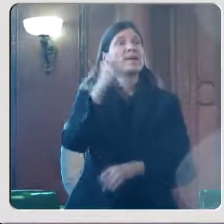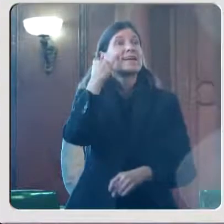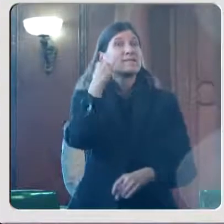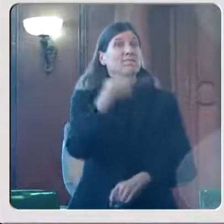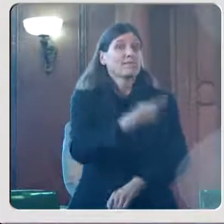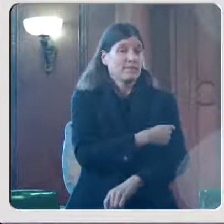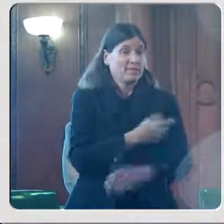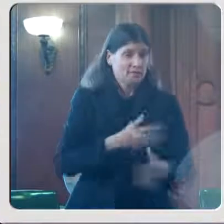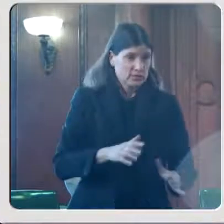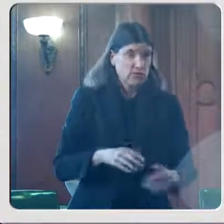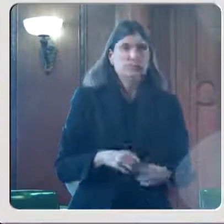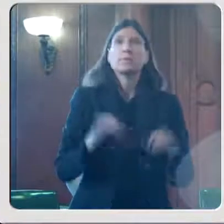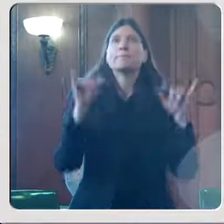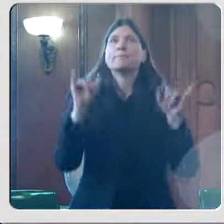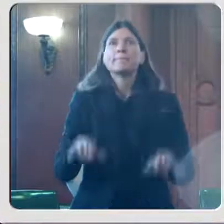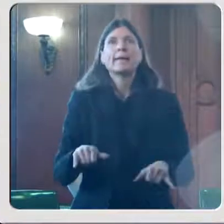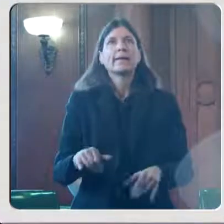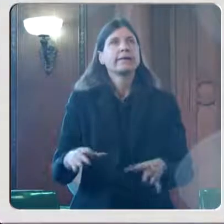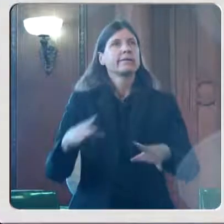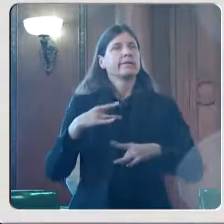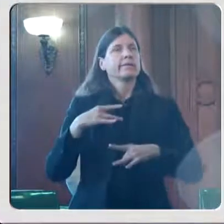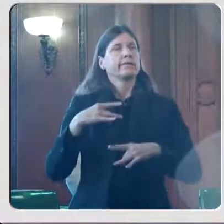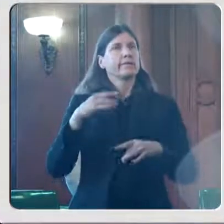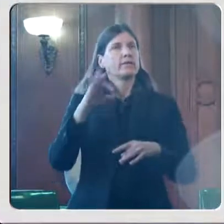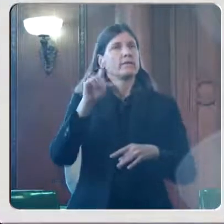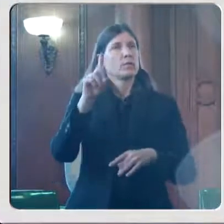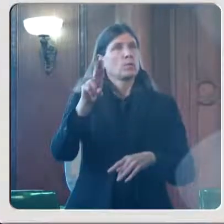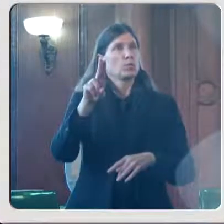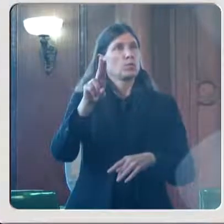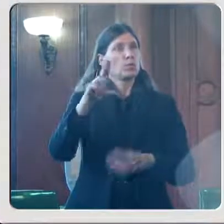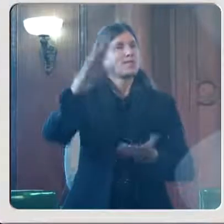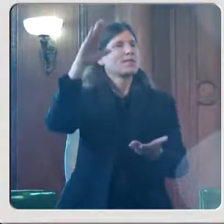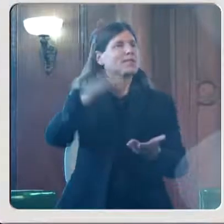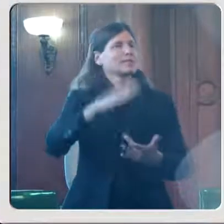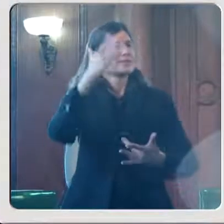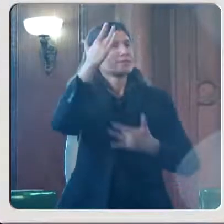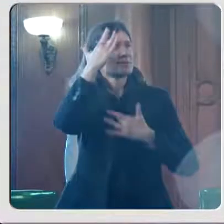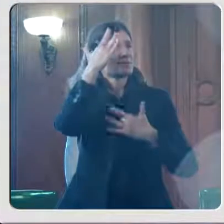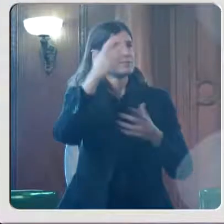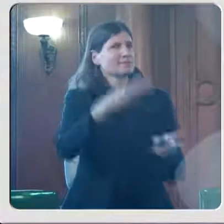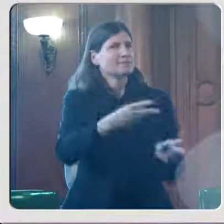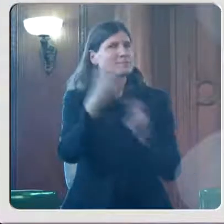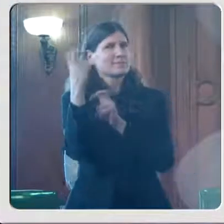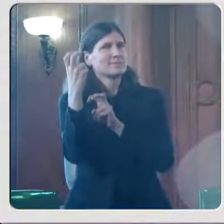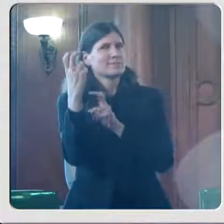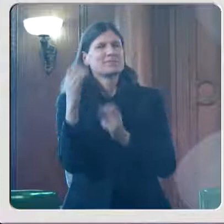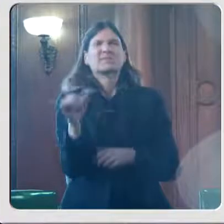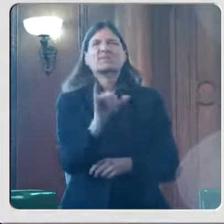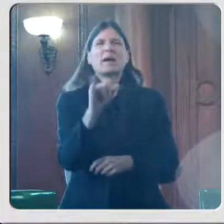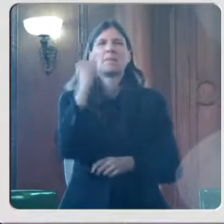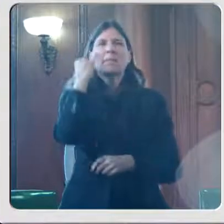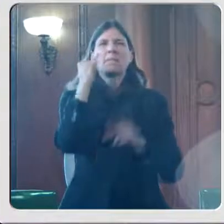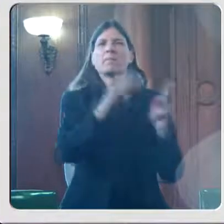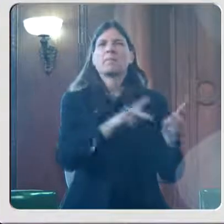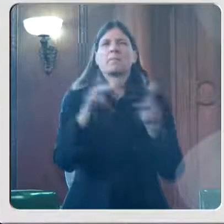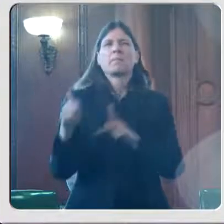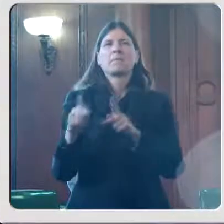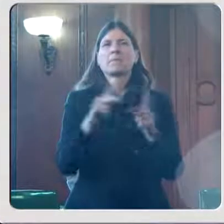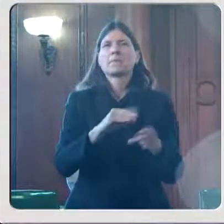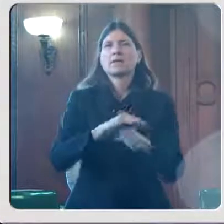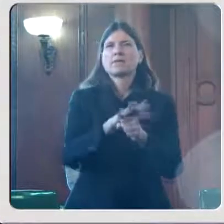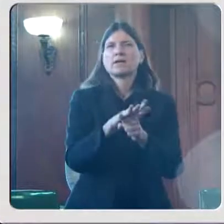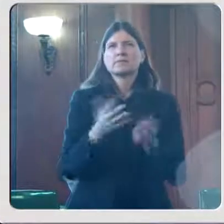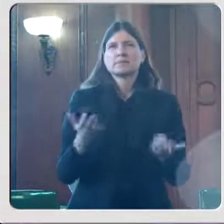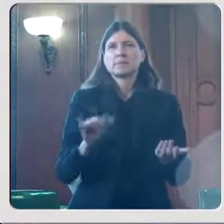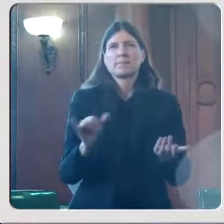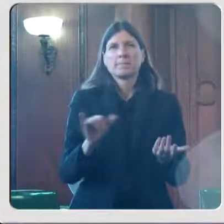As of right now, this is going to cause us to change absolutely nothing about how we protect ourselves with our public health